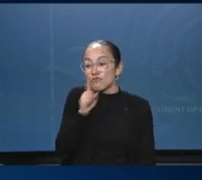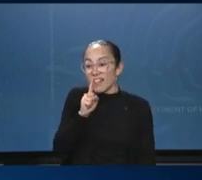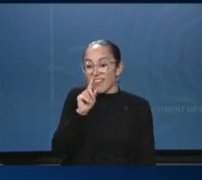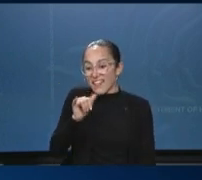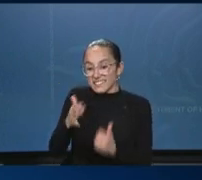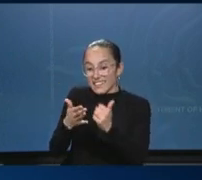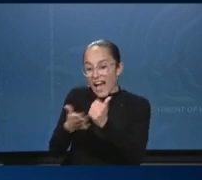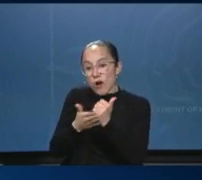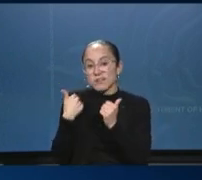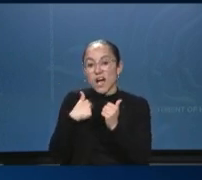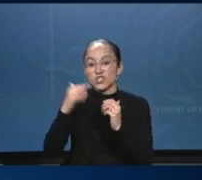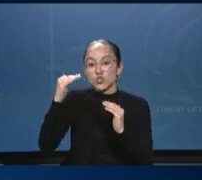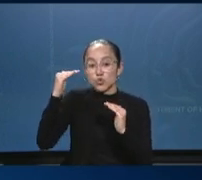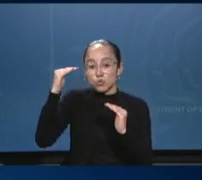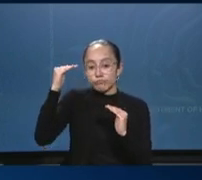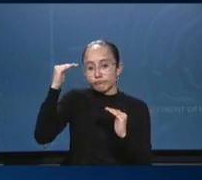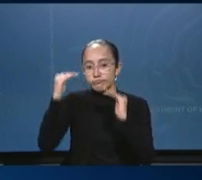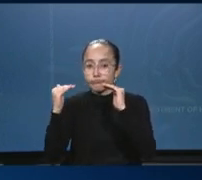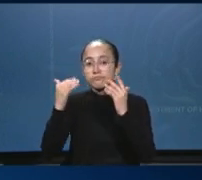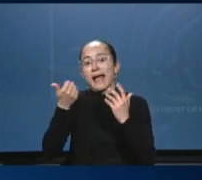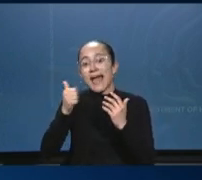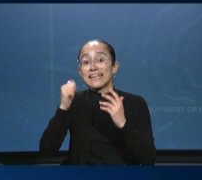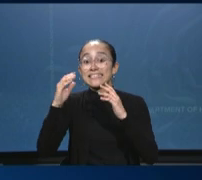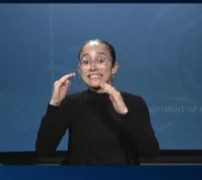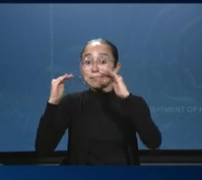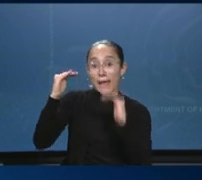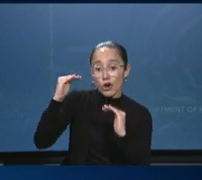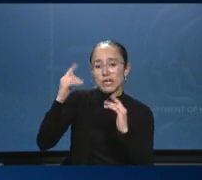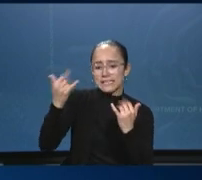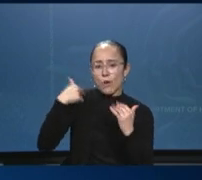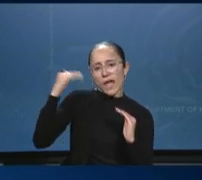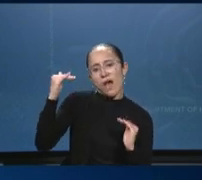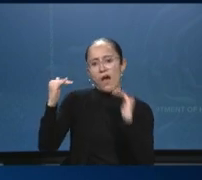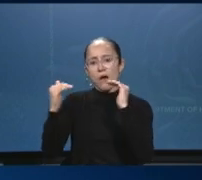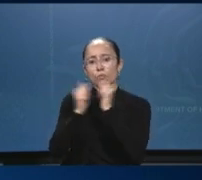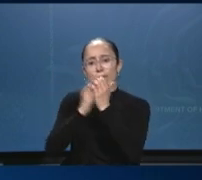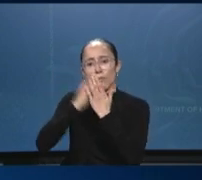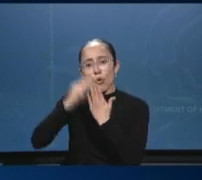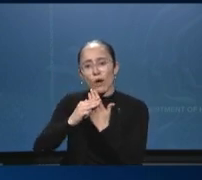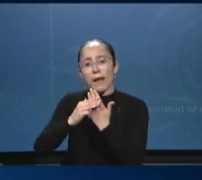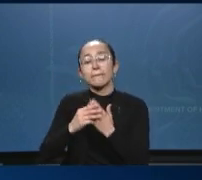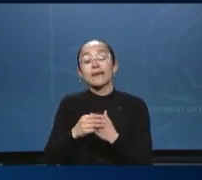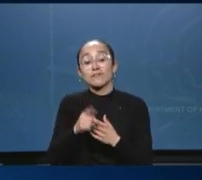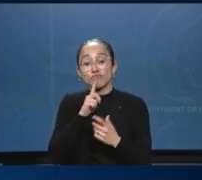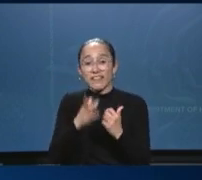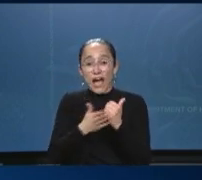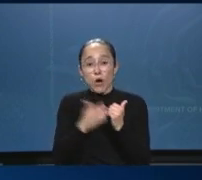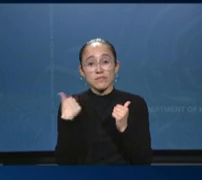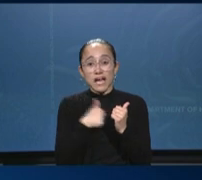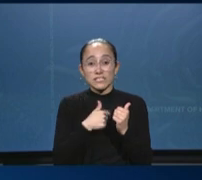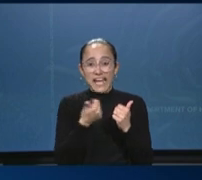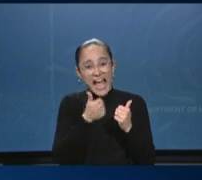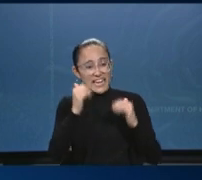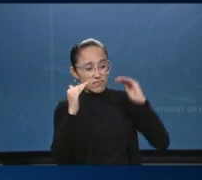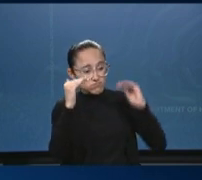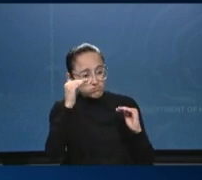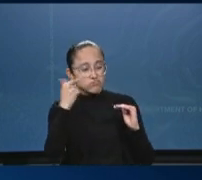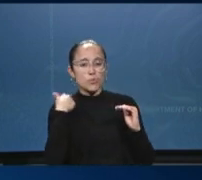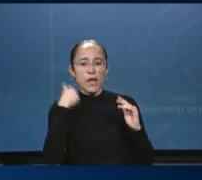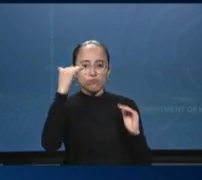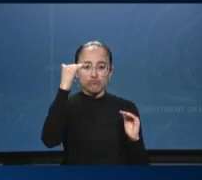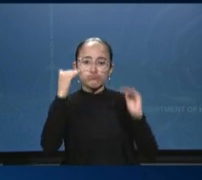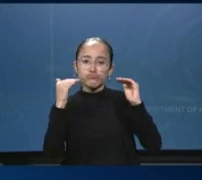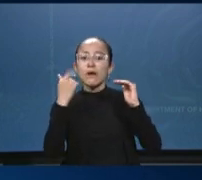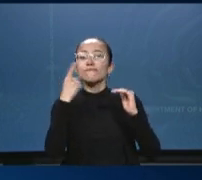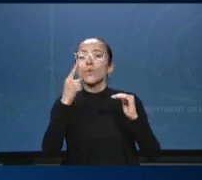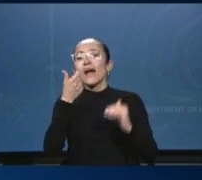disparities in programming, our programming specifically. It helped us create disparity impact statements for our grants, which